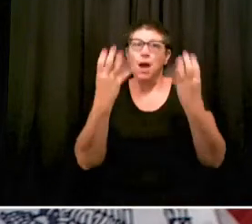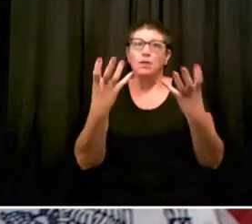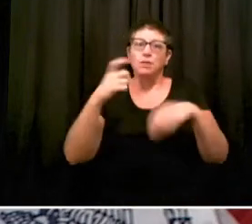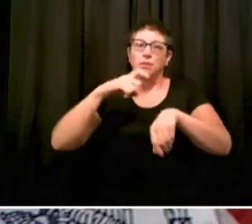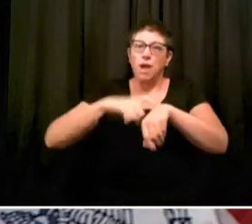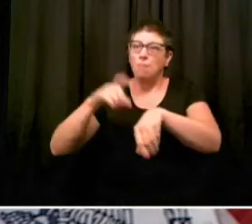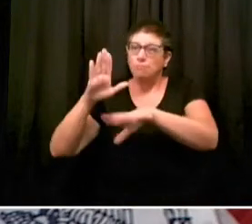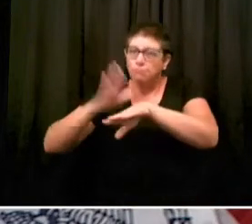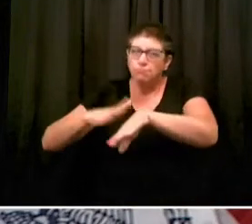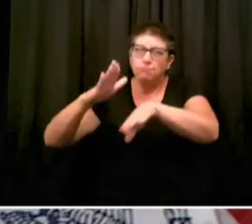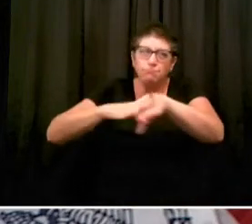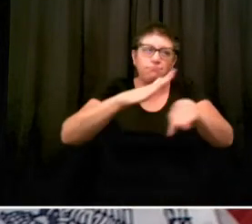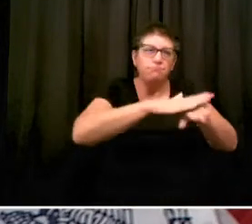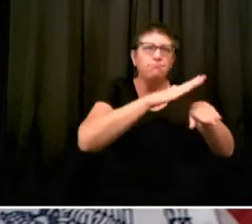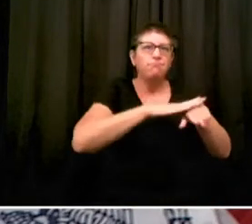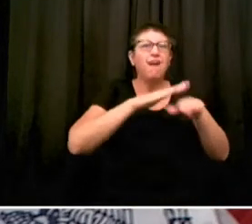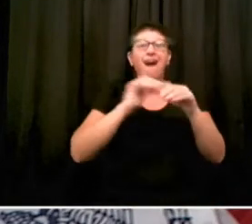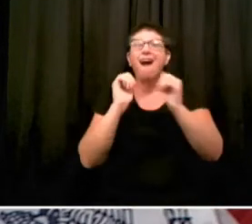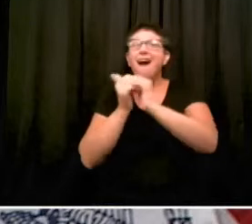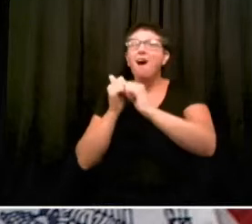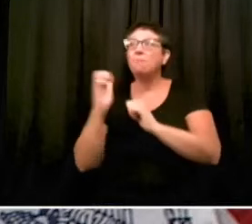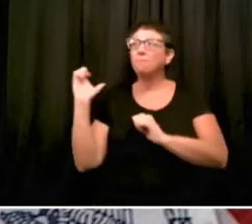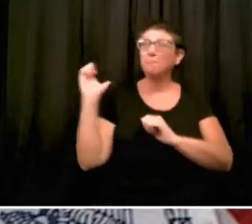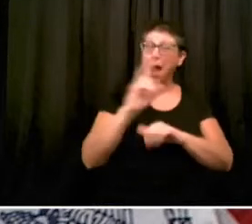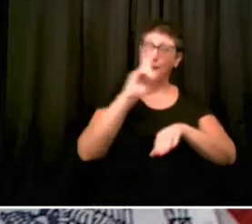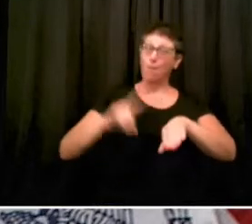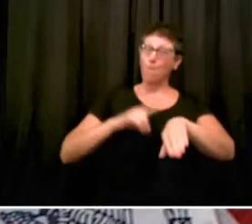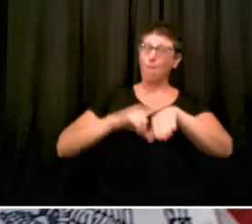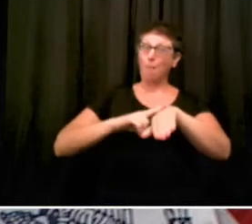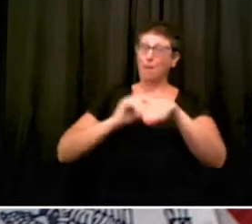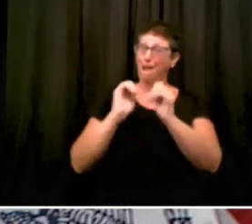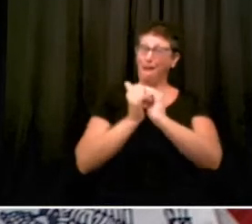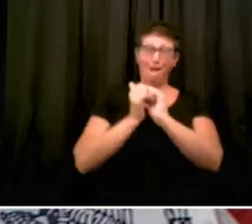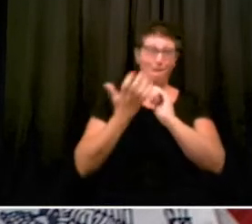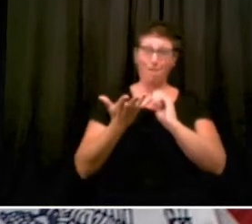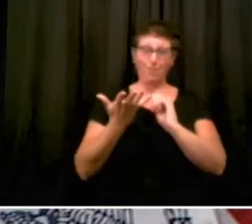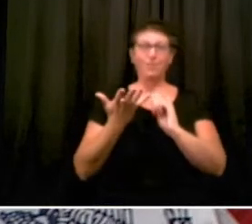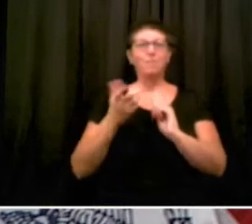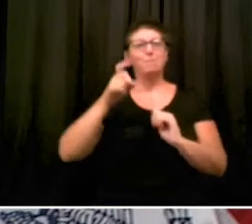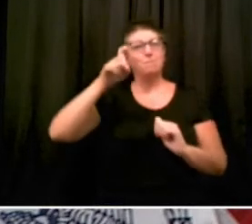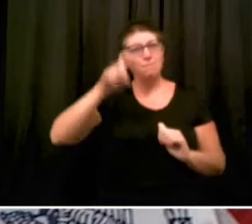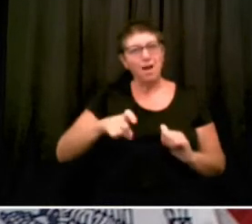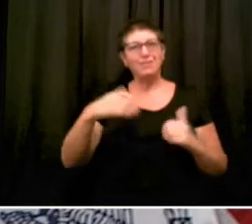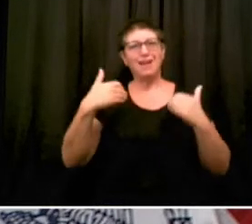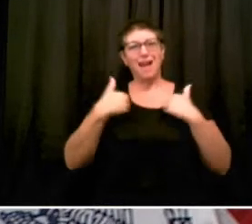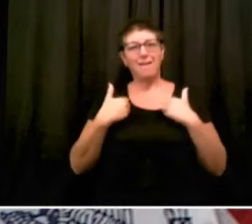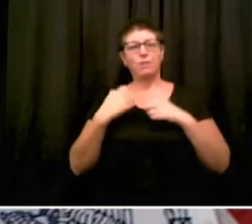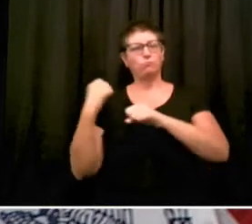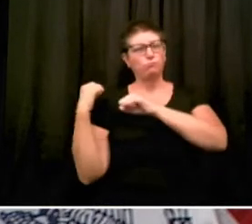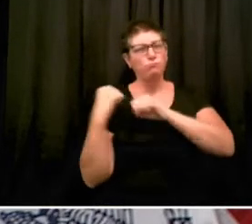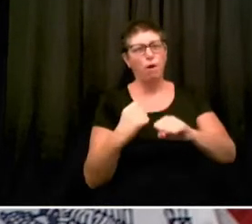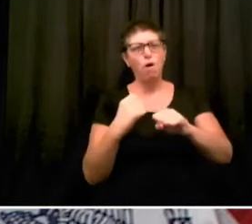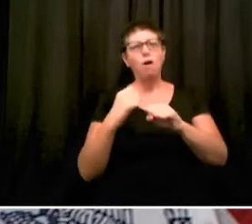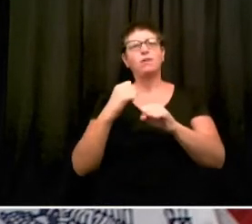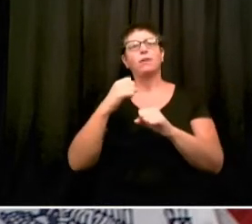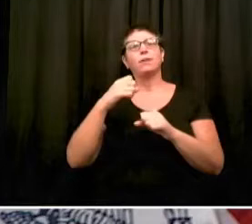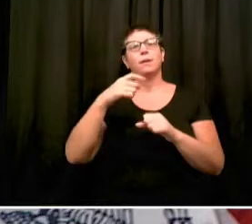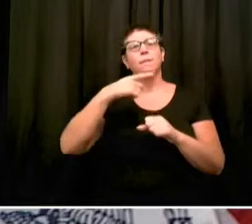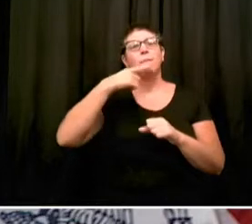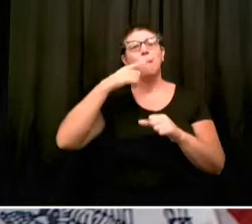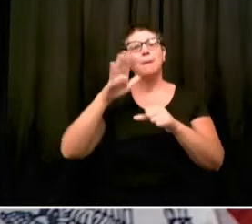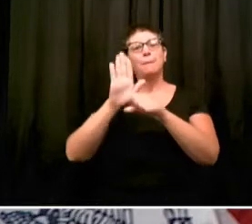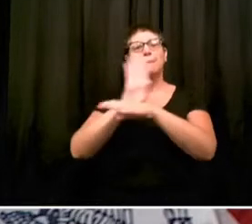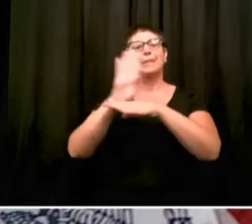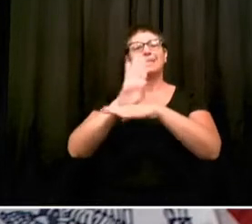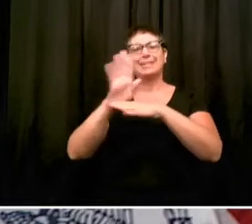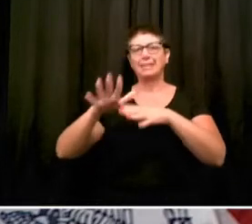back, we have to have a strong public sector. We have to provide all the services that people need as